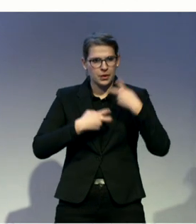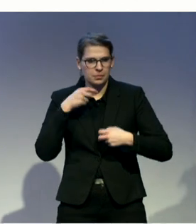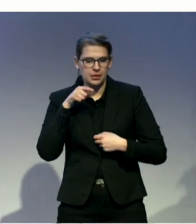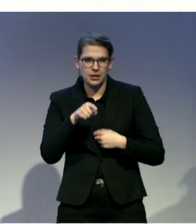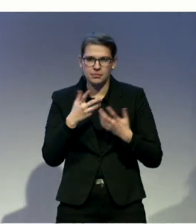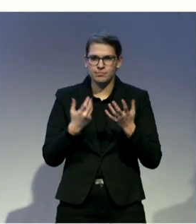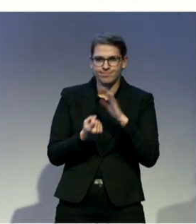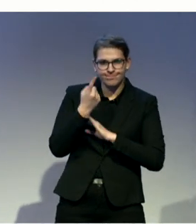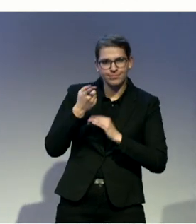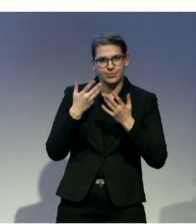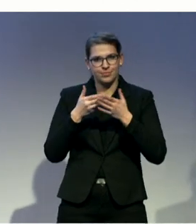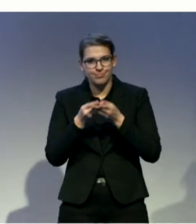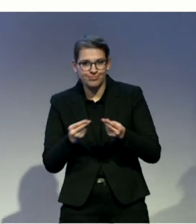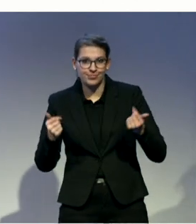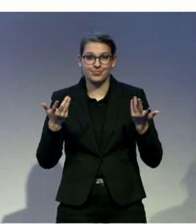activities.